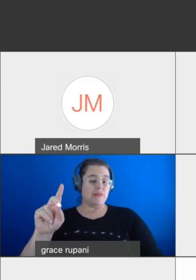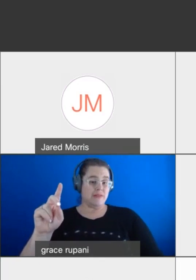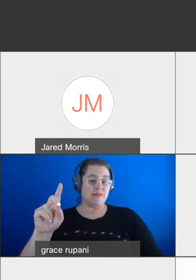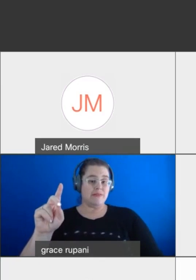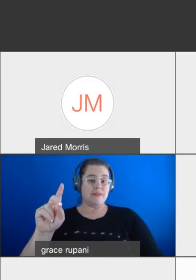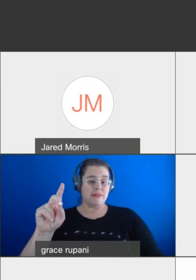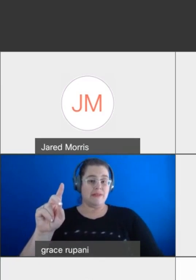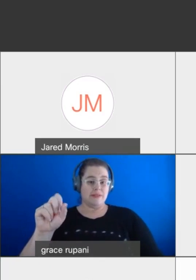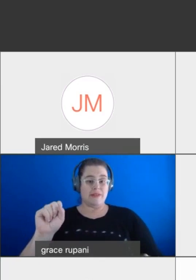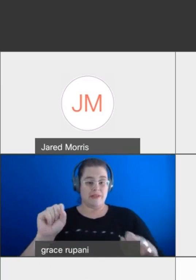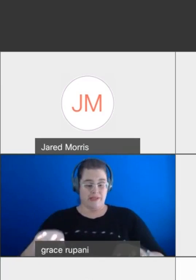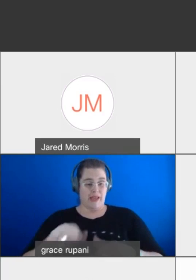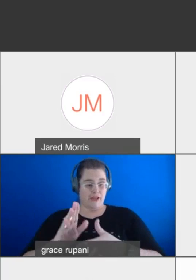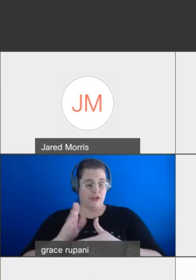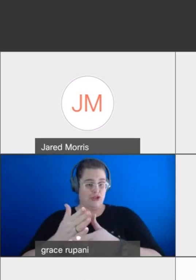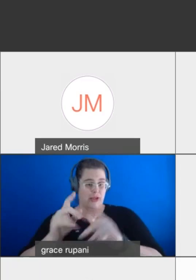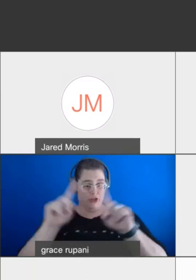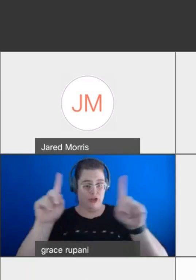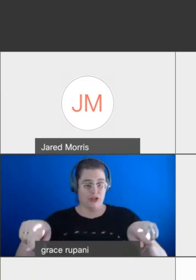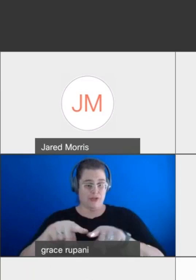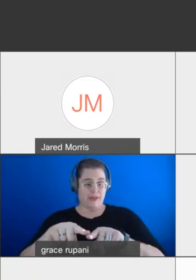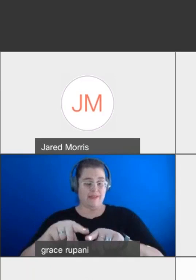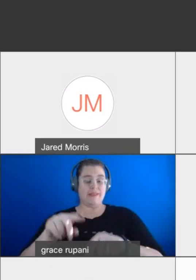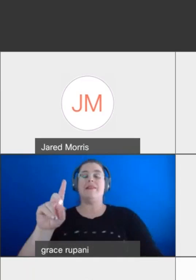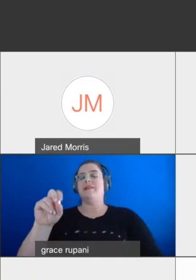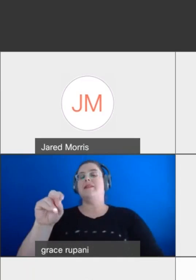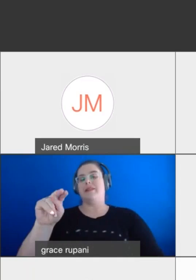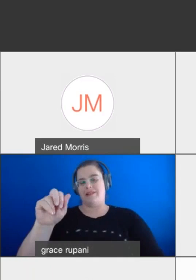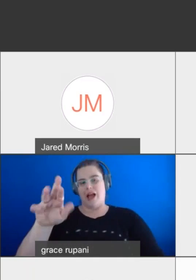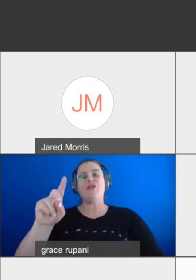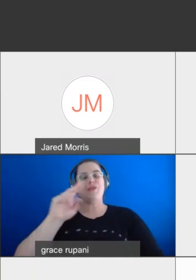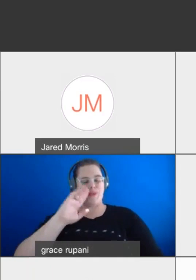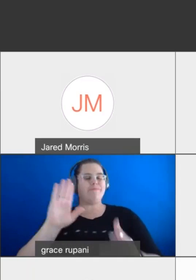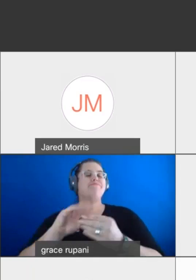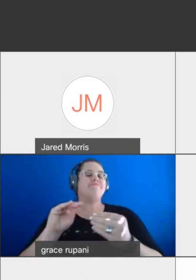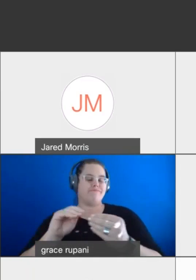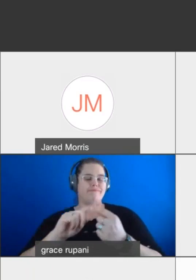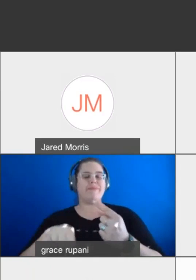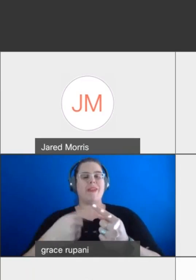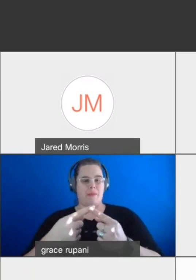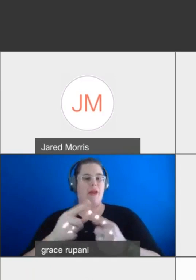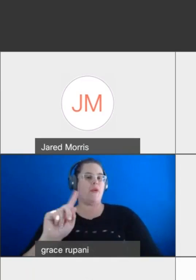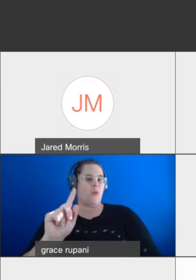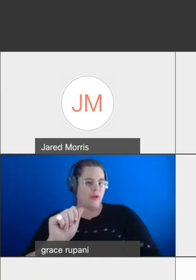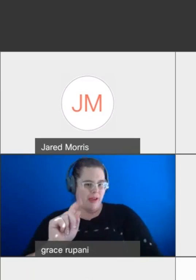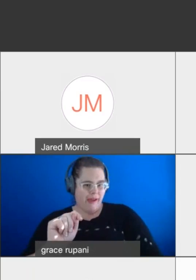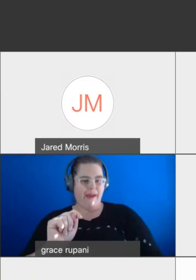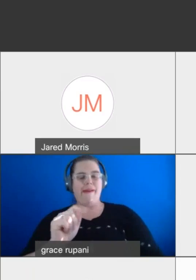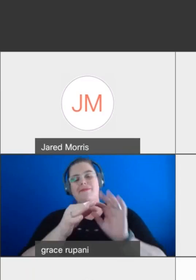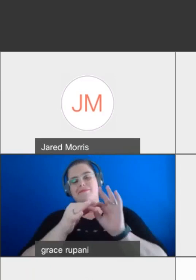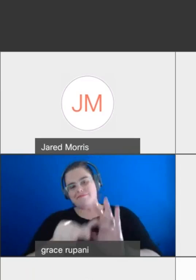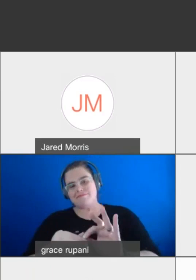has ability to share his screen, Donald Clark is going to talk about where things are in terms of